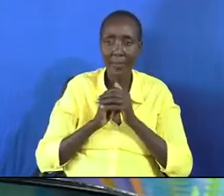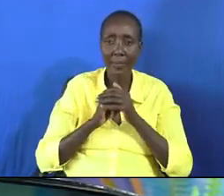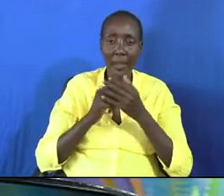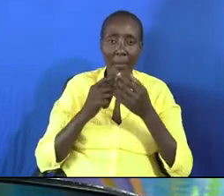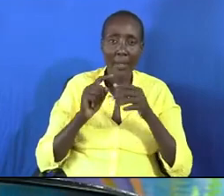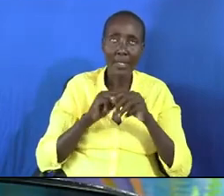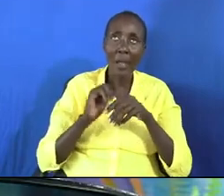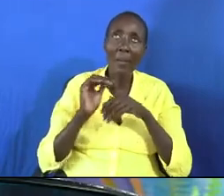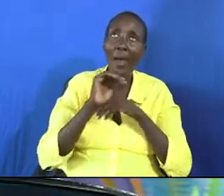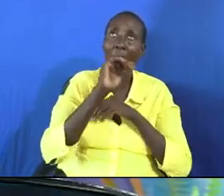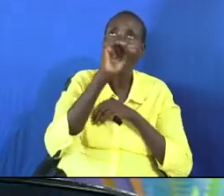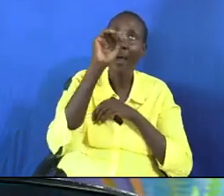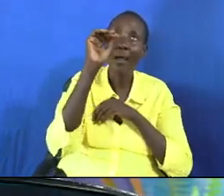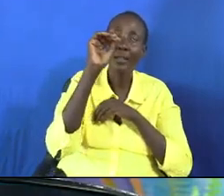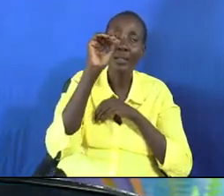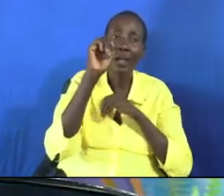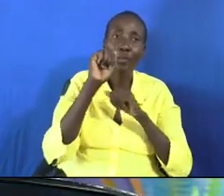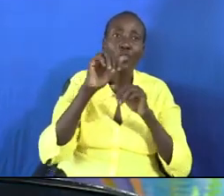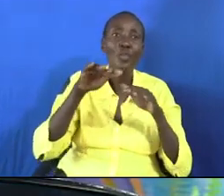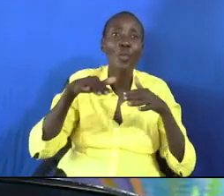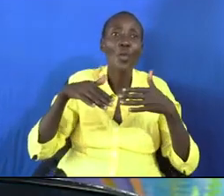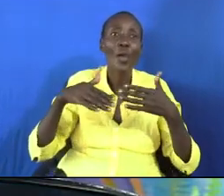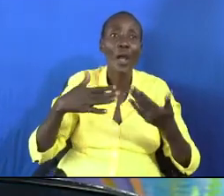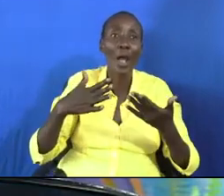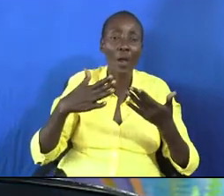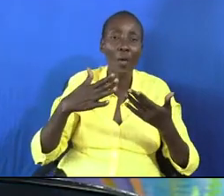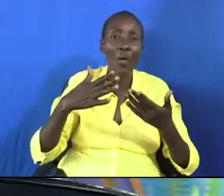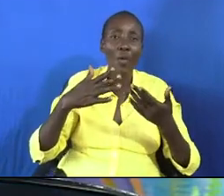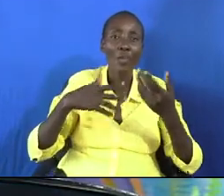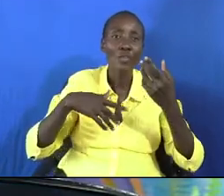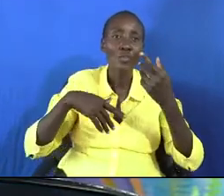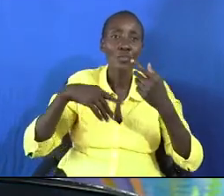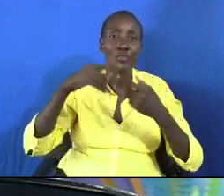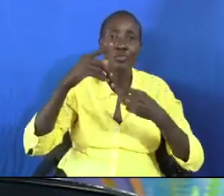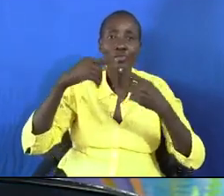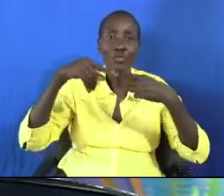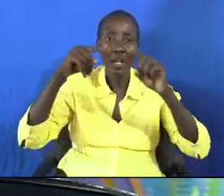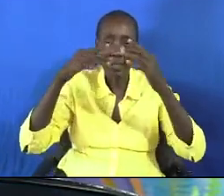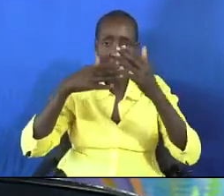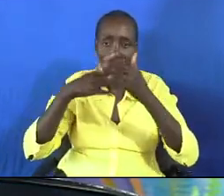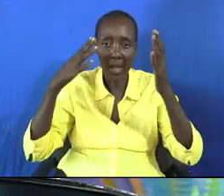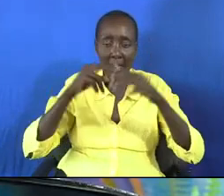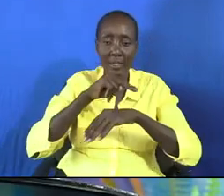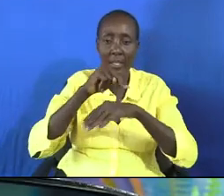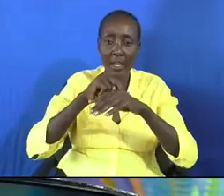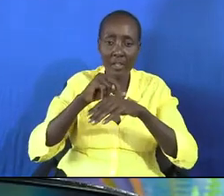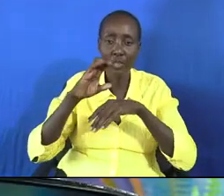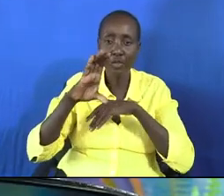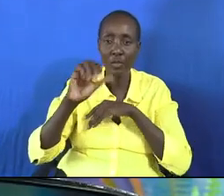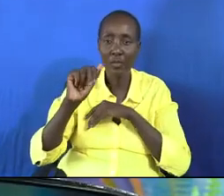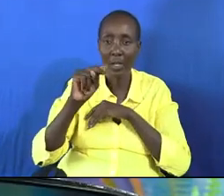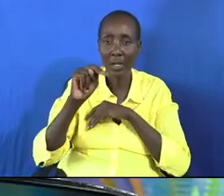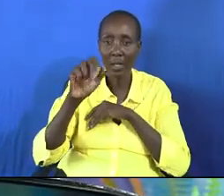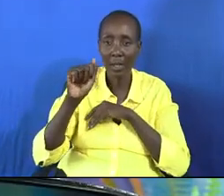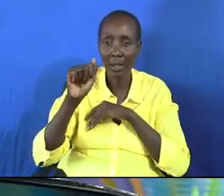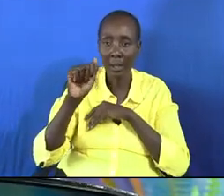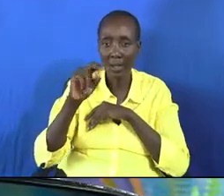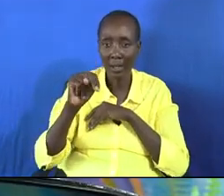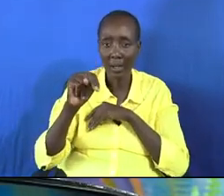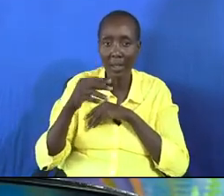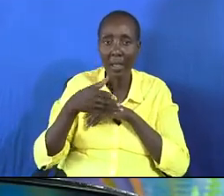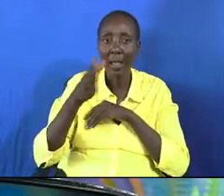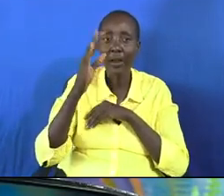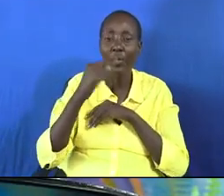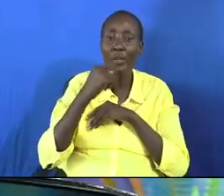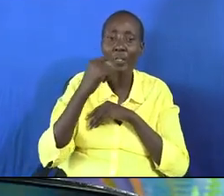When he asked, how are we going to conquer the nations of Canaan? And God told him,